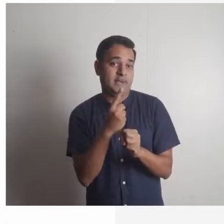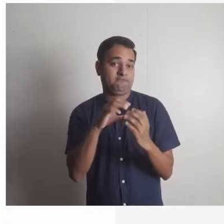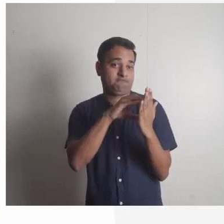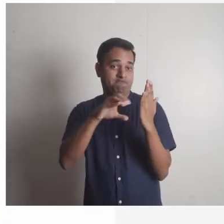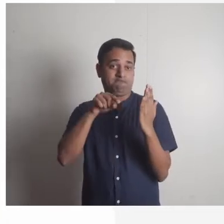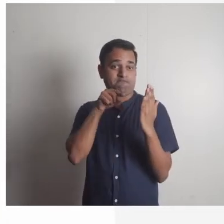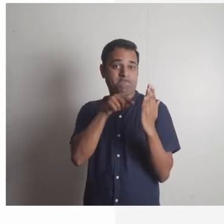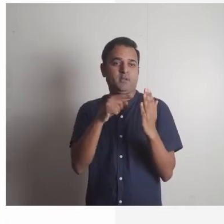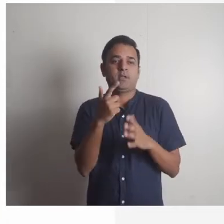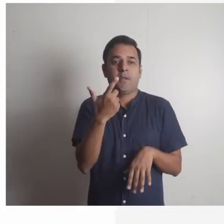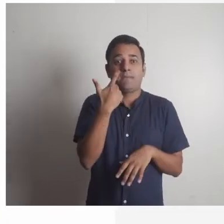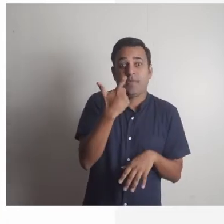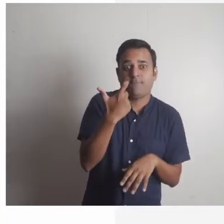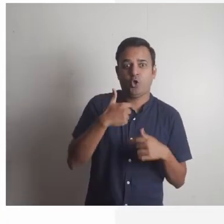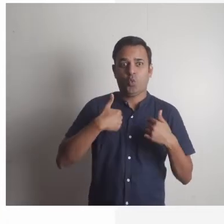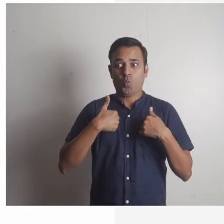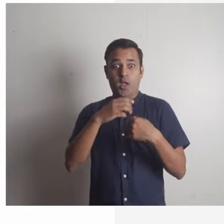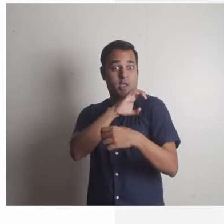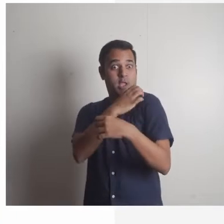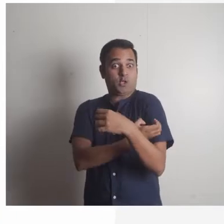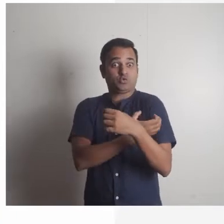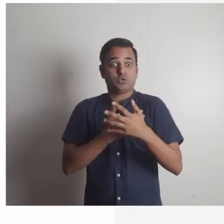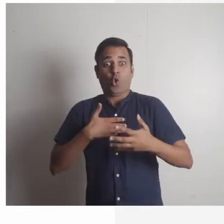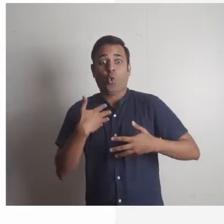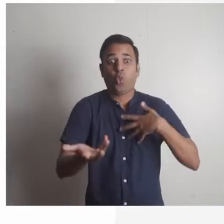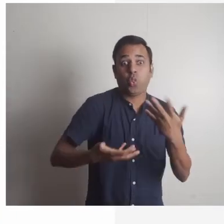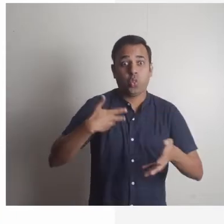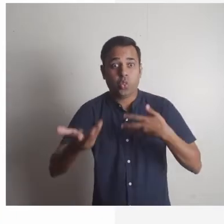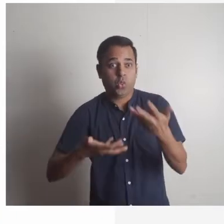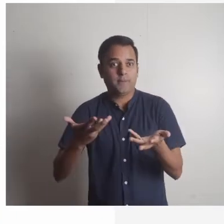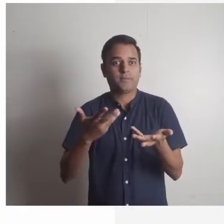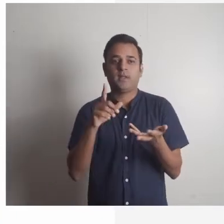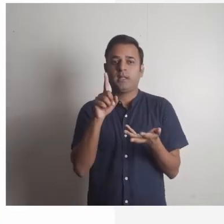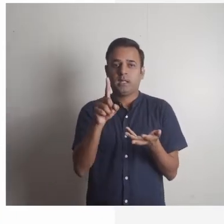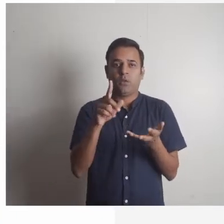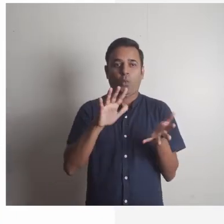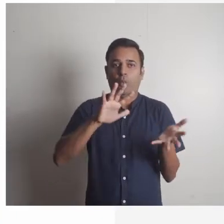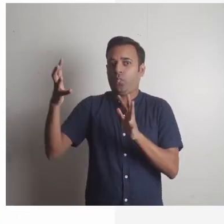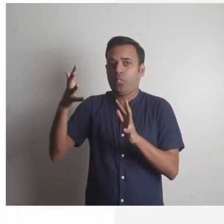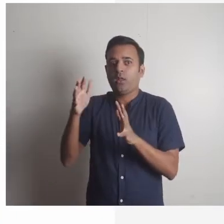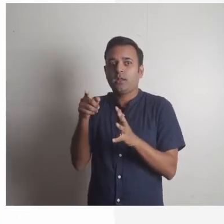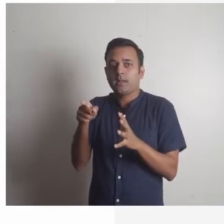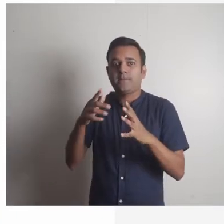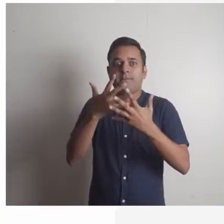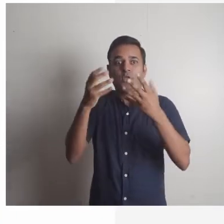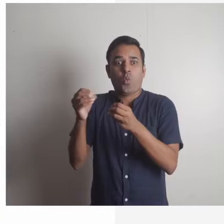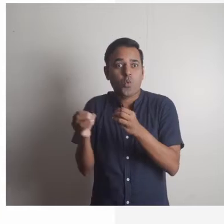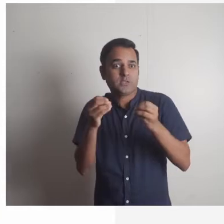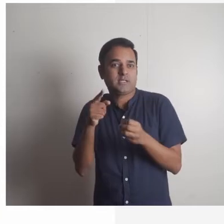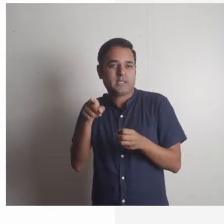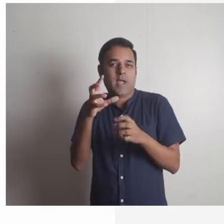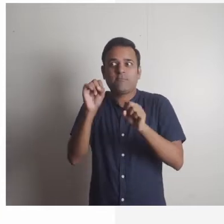right? Because it's very easy to get caught in these big sets of organizing around a particular issue. Okay,